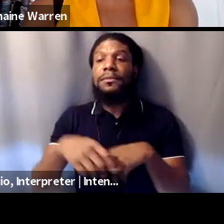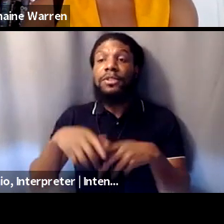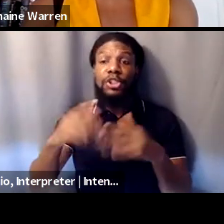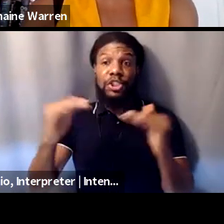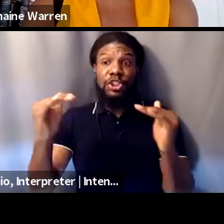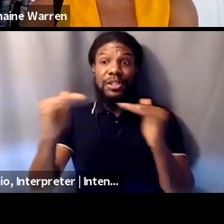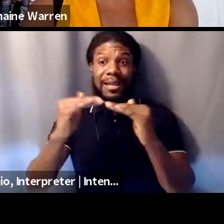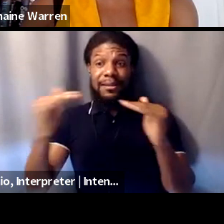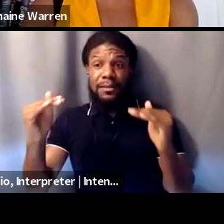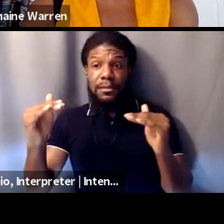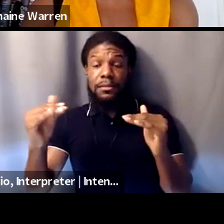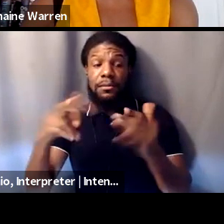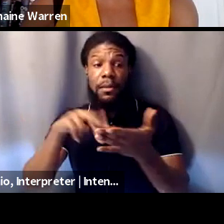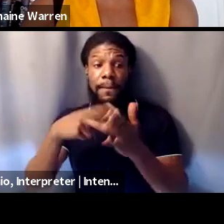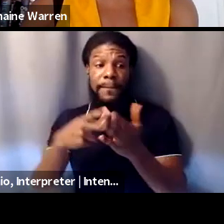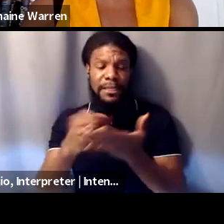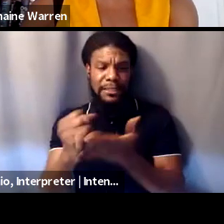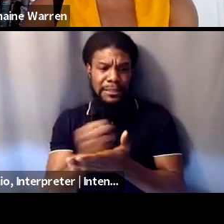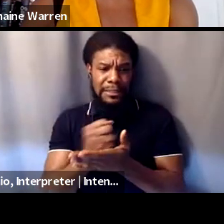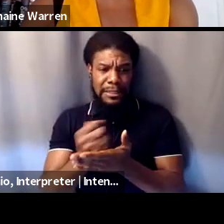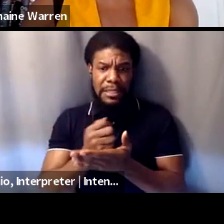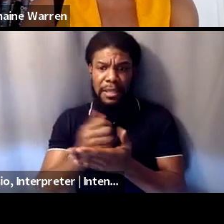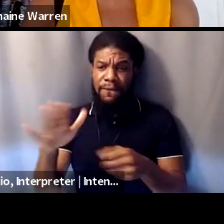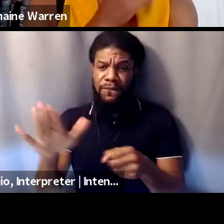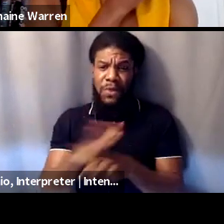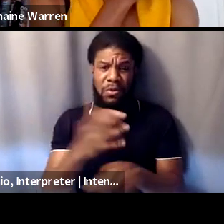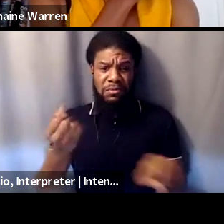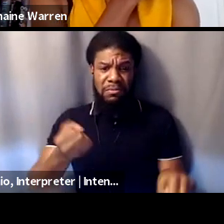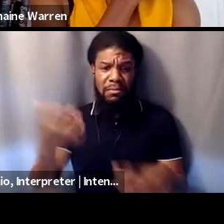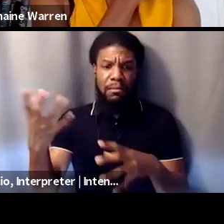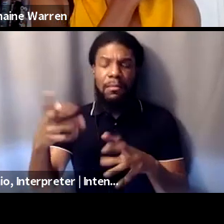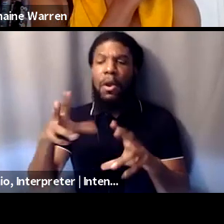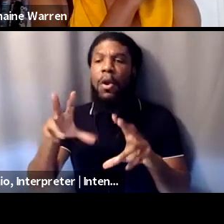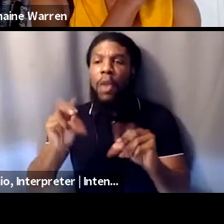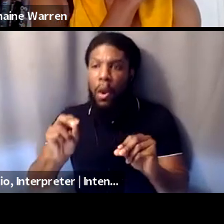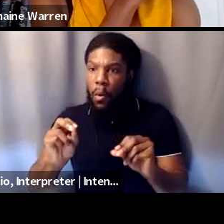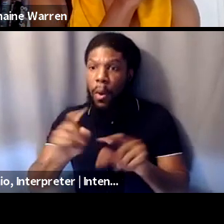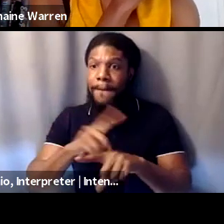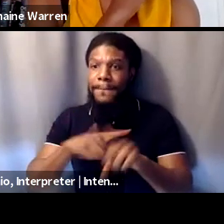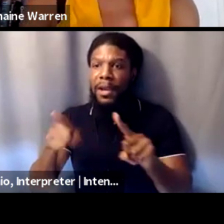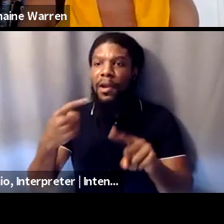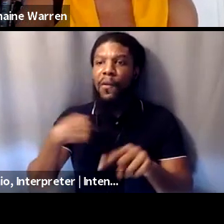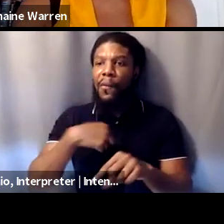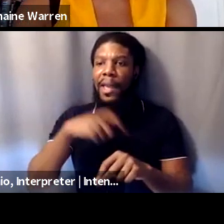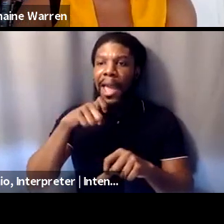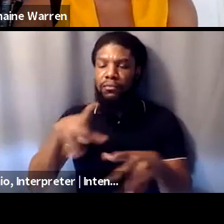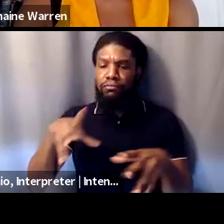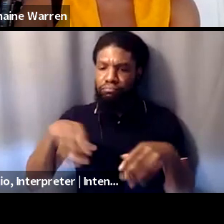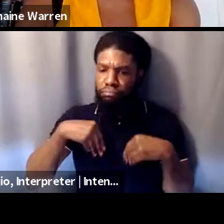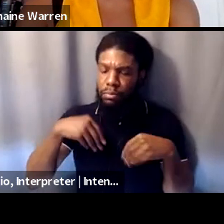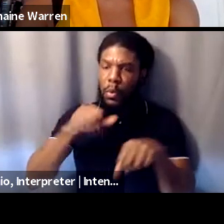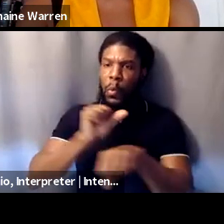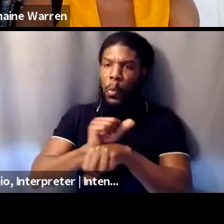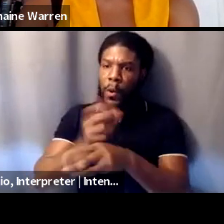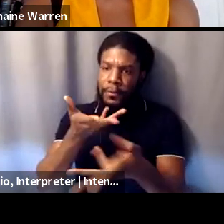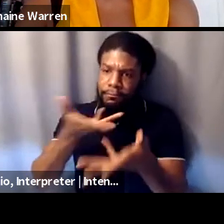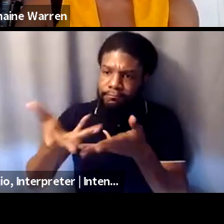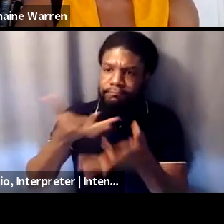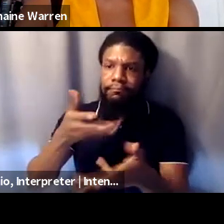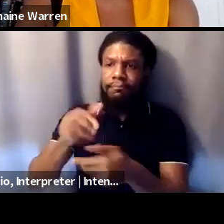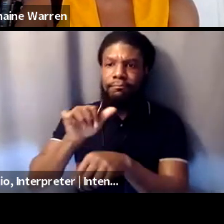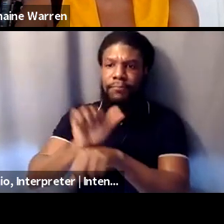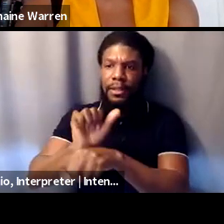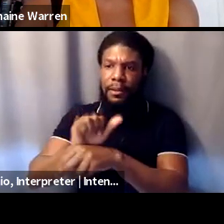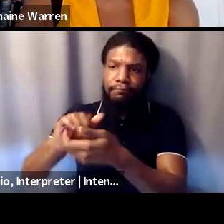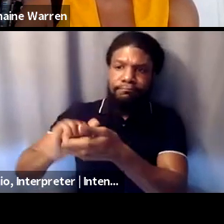happened, but it's working with it within the community and keeping everyone that was a part of that